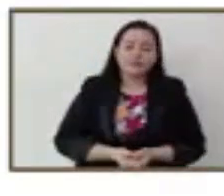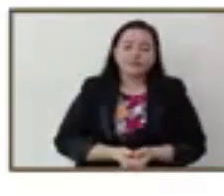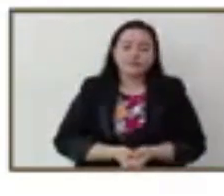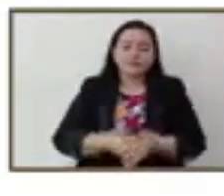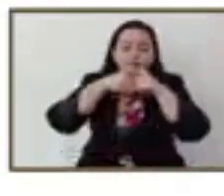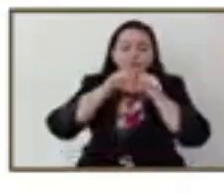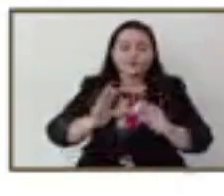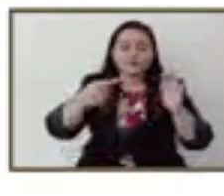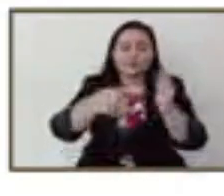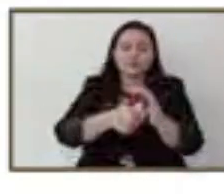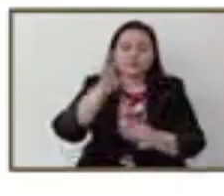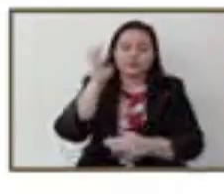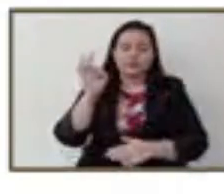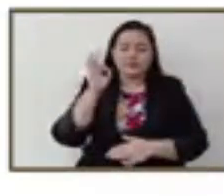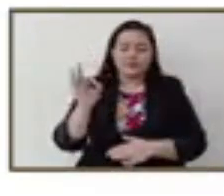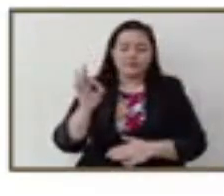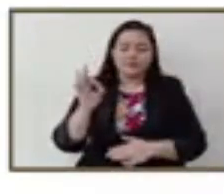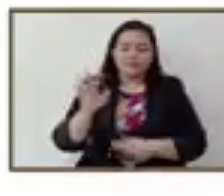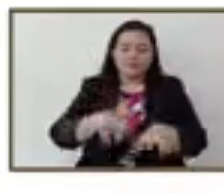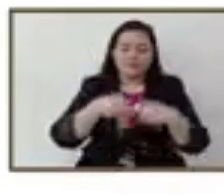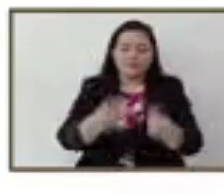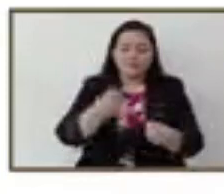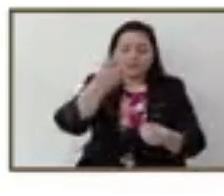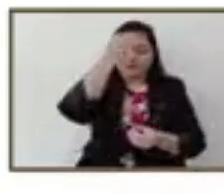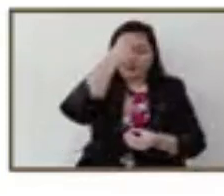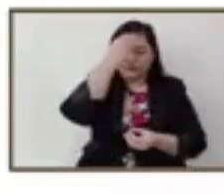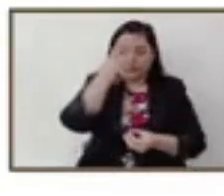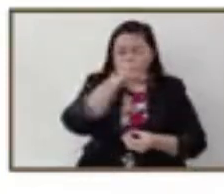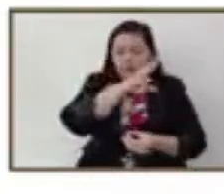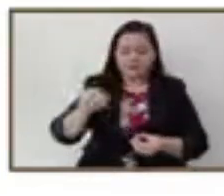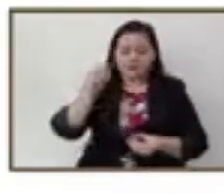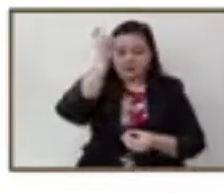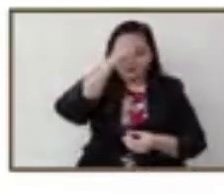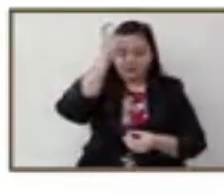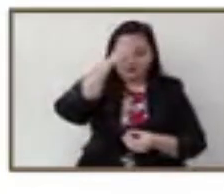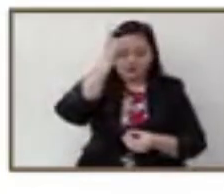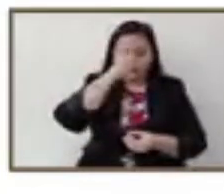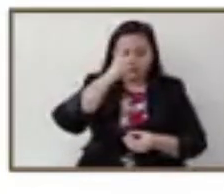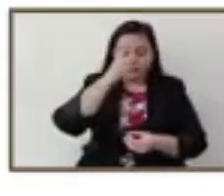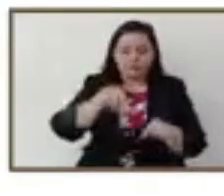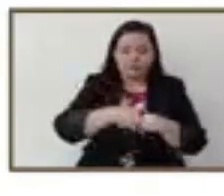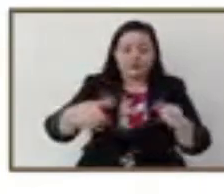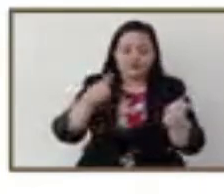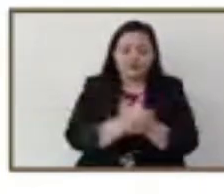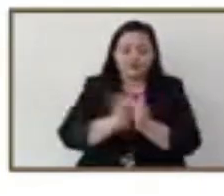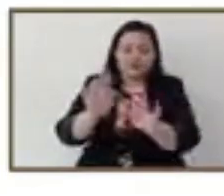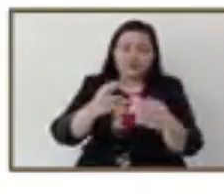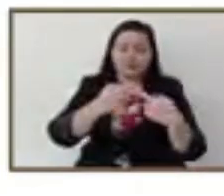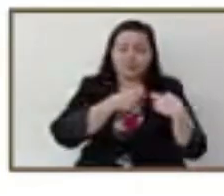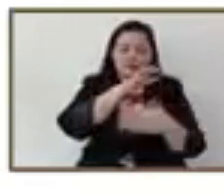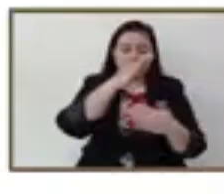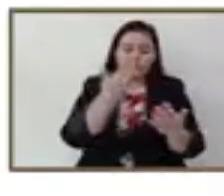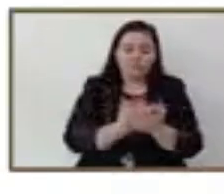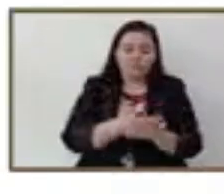God. Bless everyone. Give us understanding and wisdom. We could be able to grasp all the truths that we're going to hear